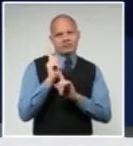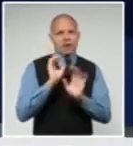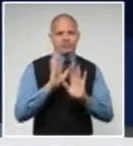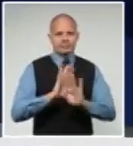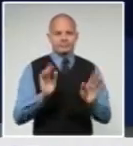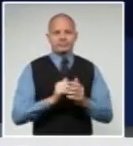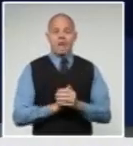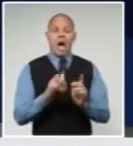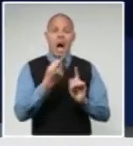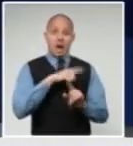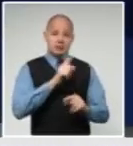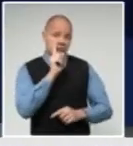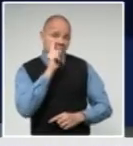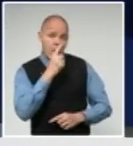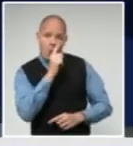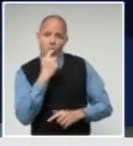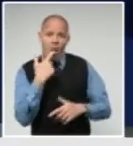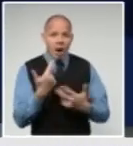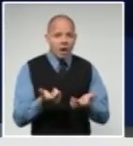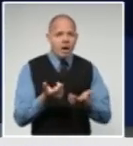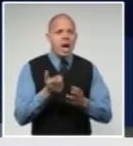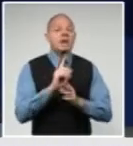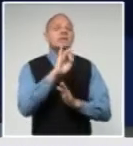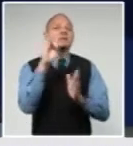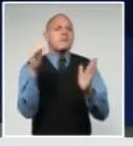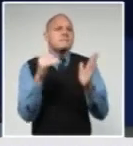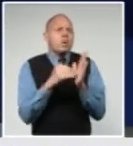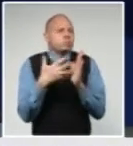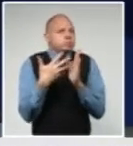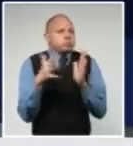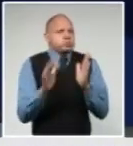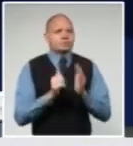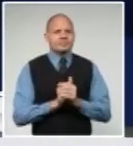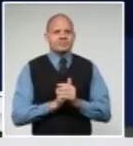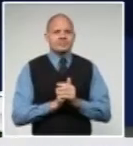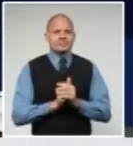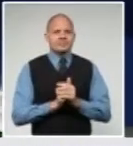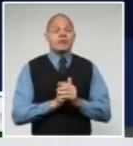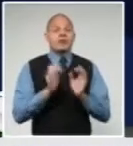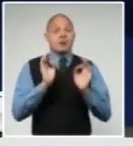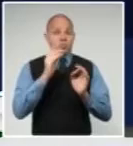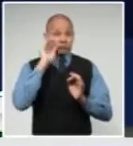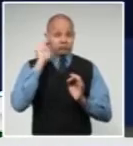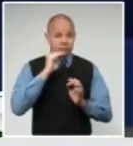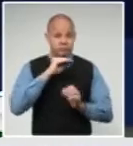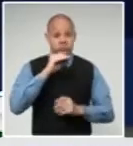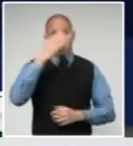7,186 samples were processed at the molecular biology laboratories of our country,